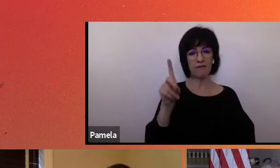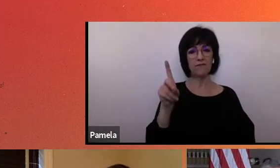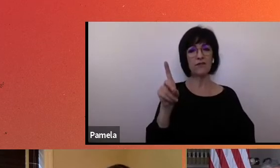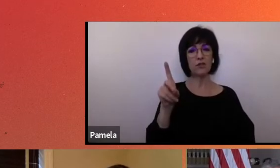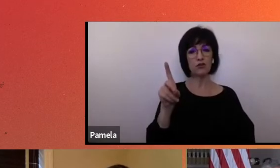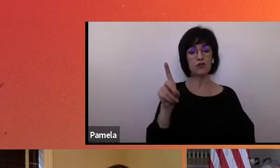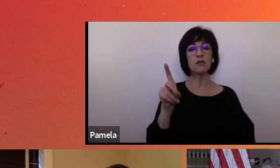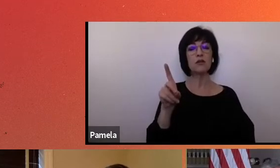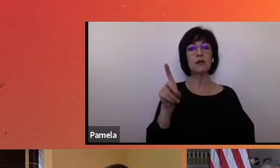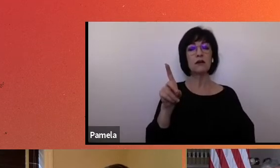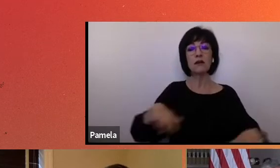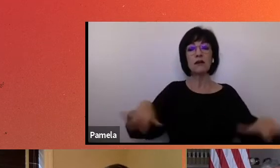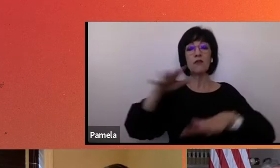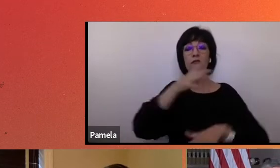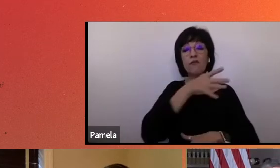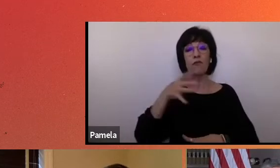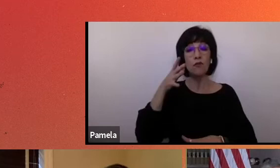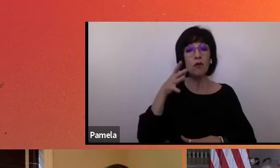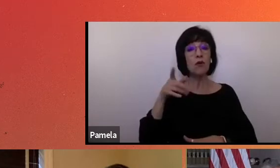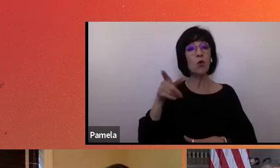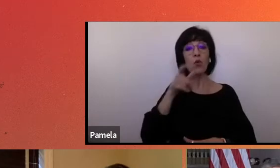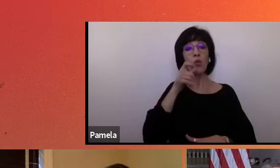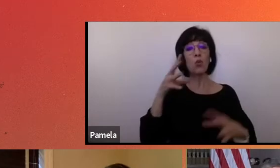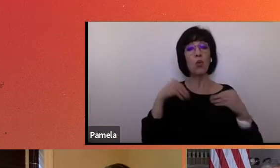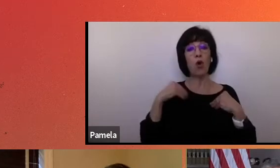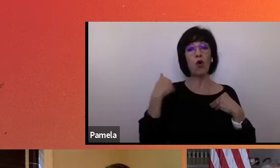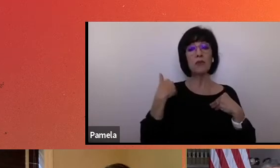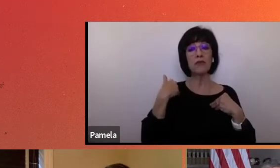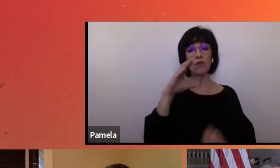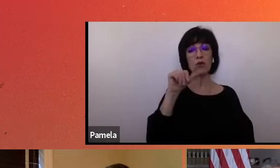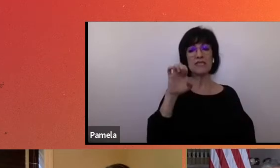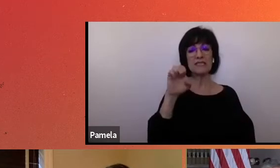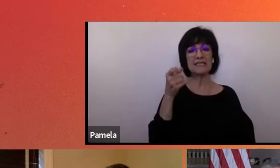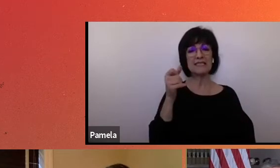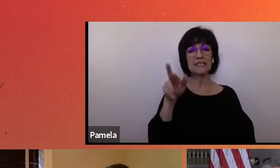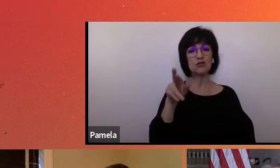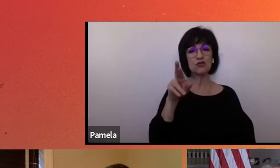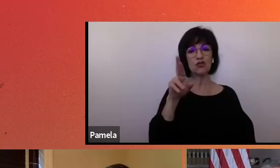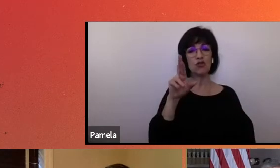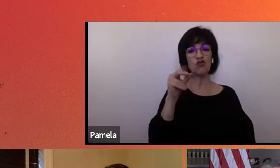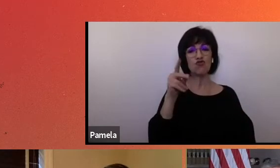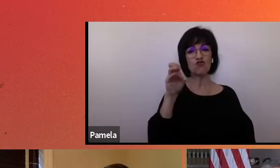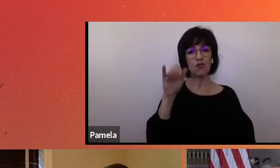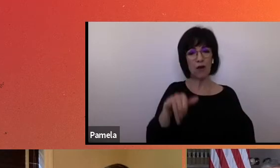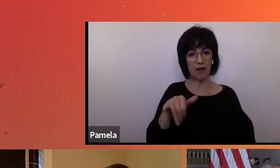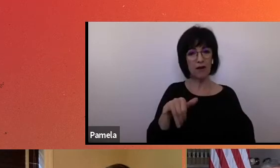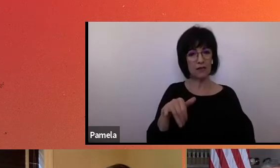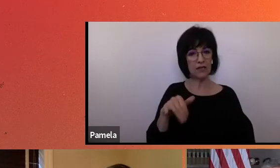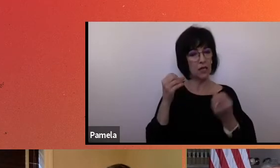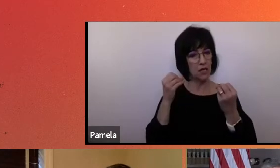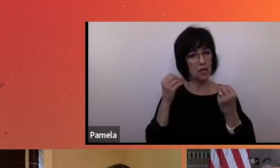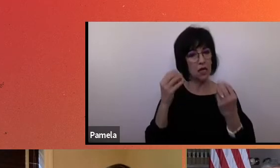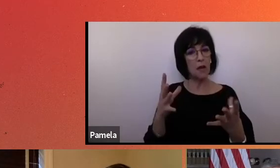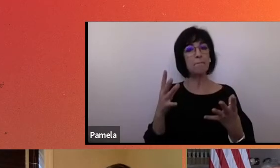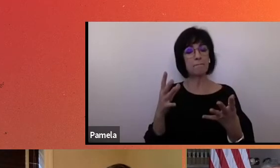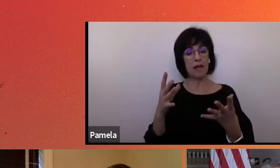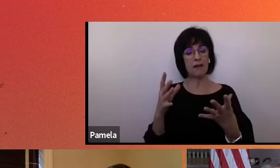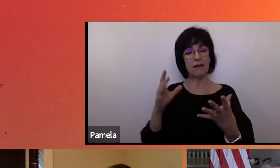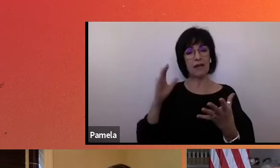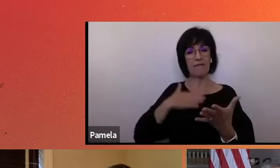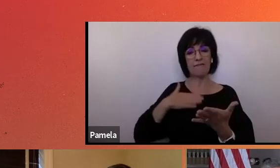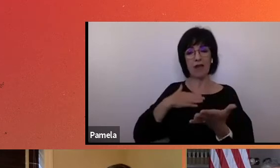Rodney. Mm-hmm. Much of Delaware's history is connected with the slave-owning economy of Maryland,